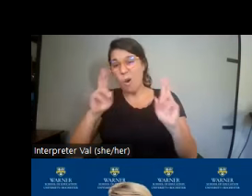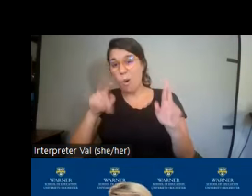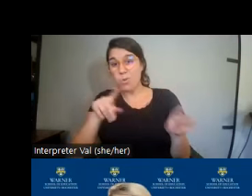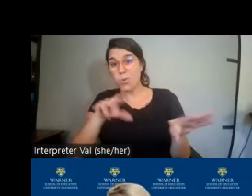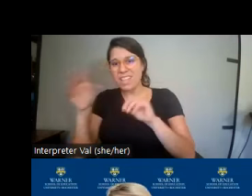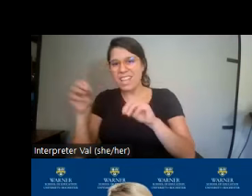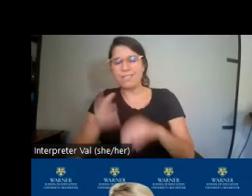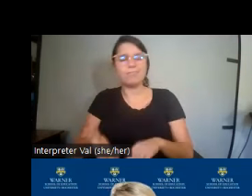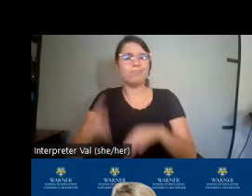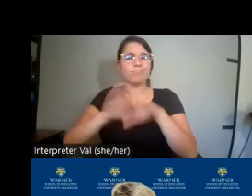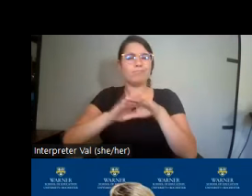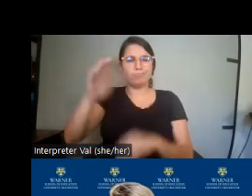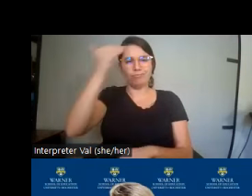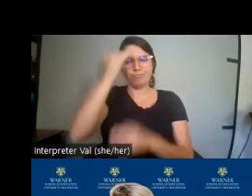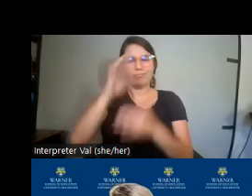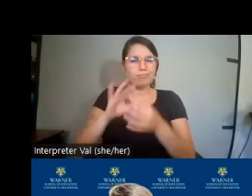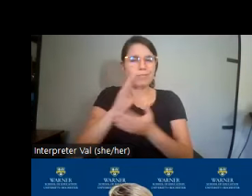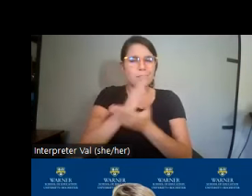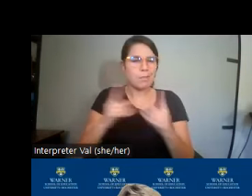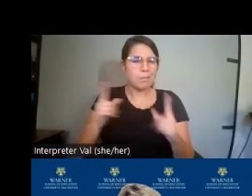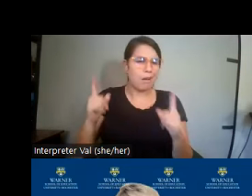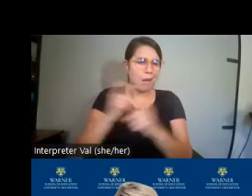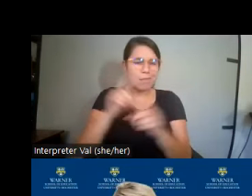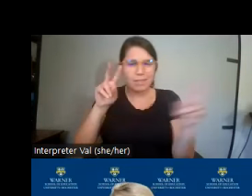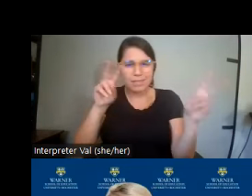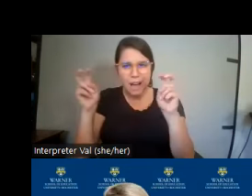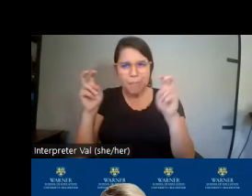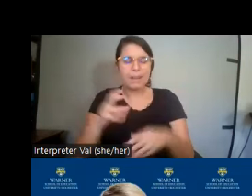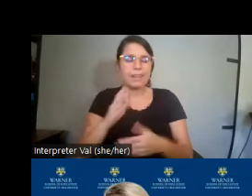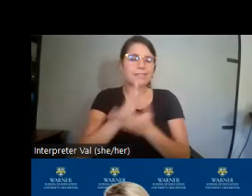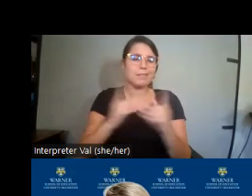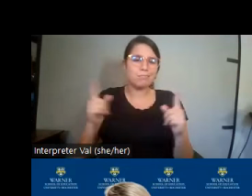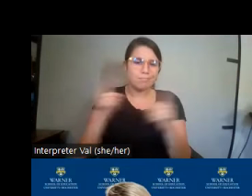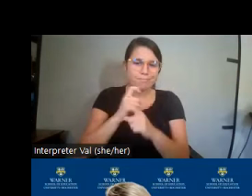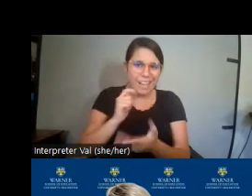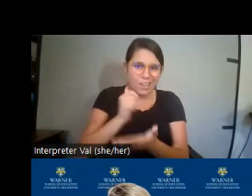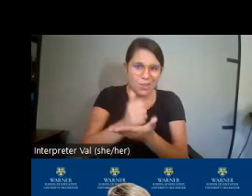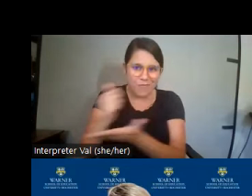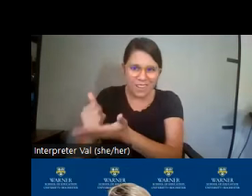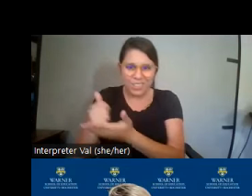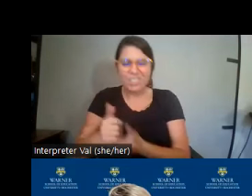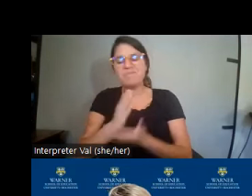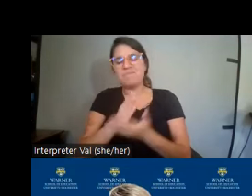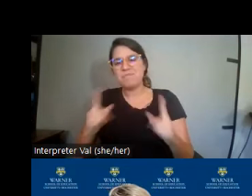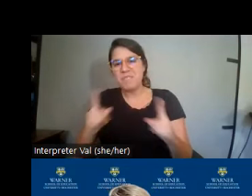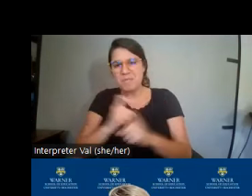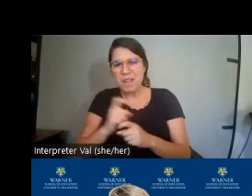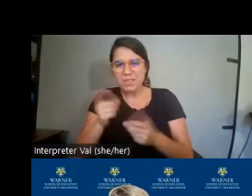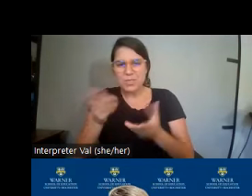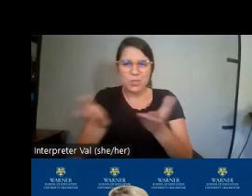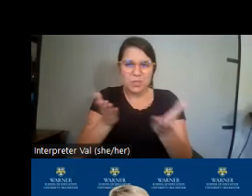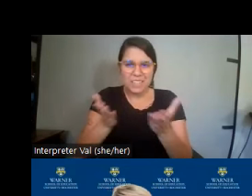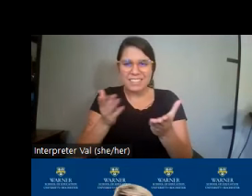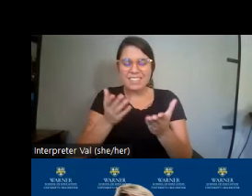some very complex topics and complex interventions and complex service